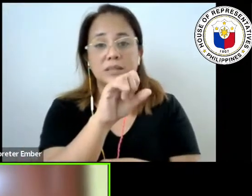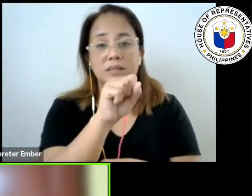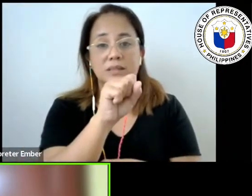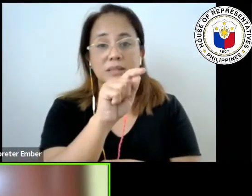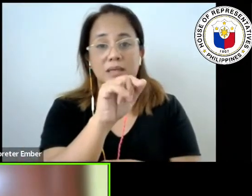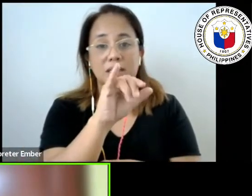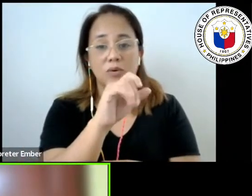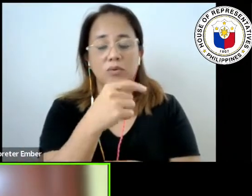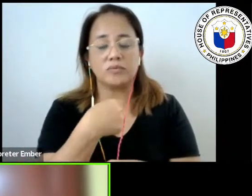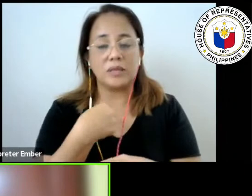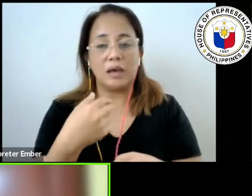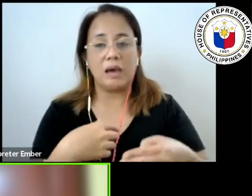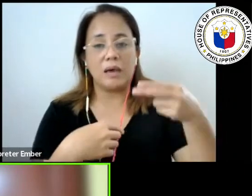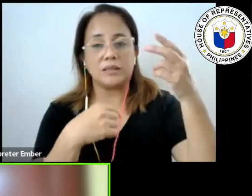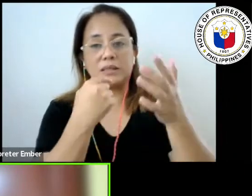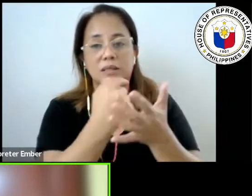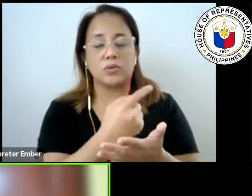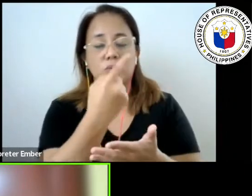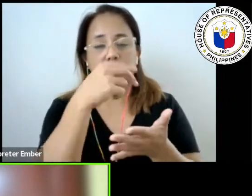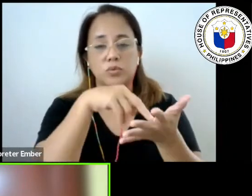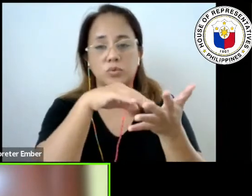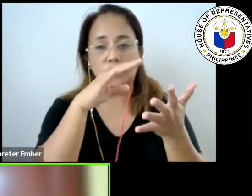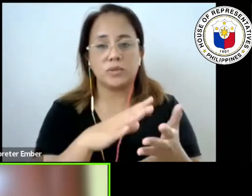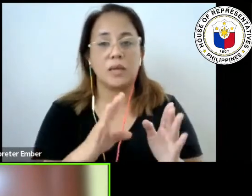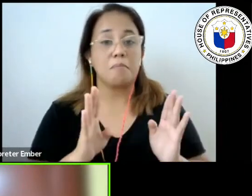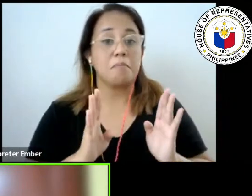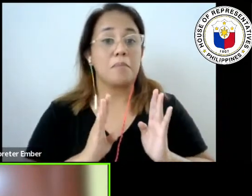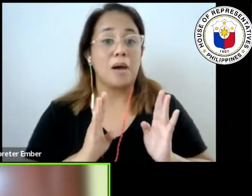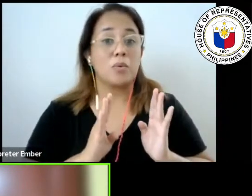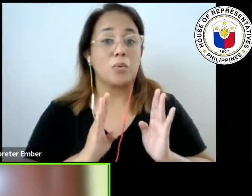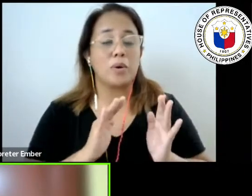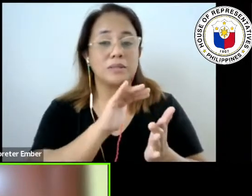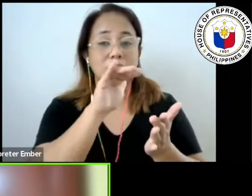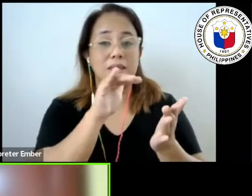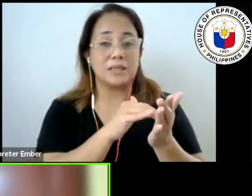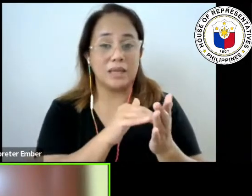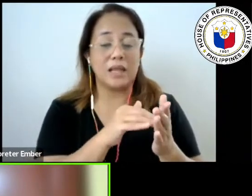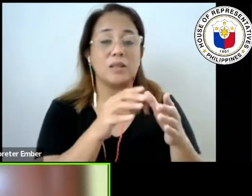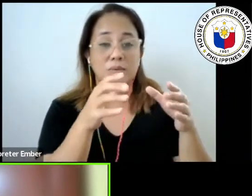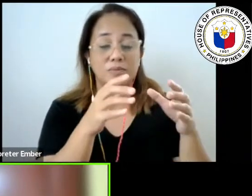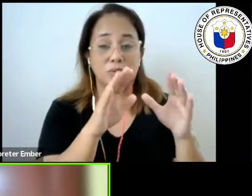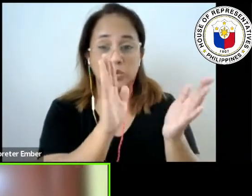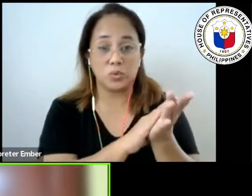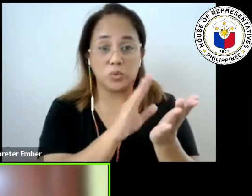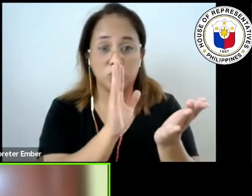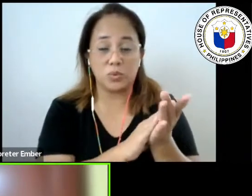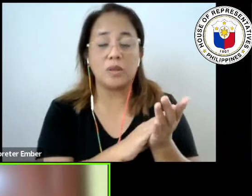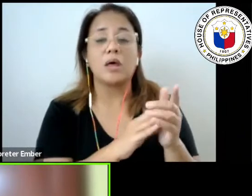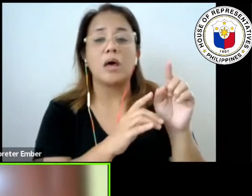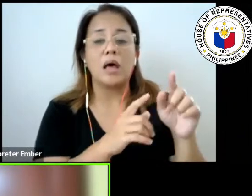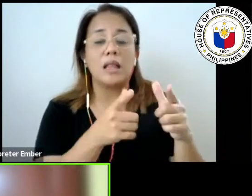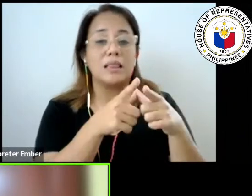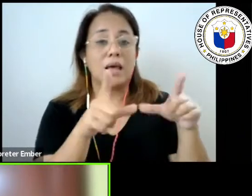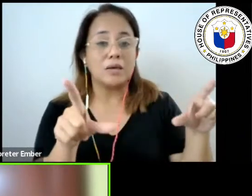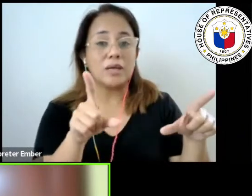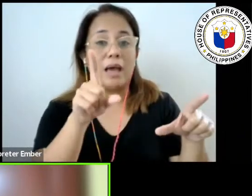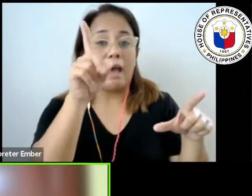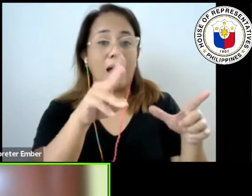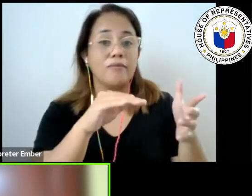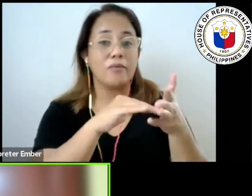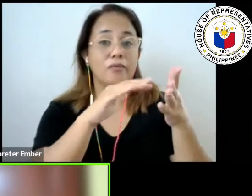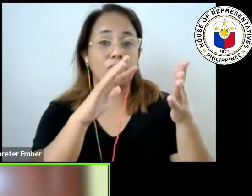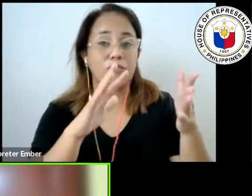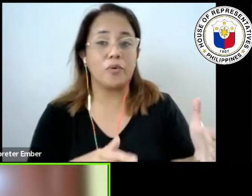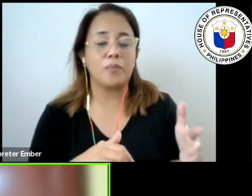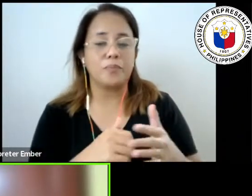highest number of grade one learners, that's Baguio Central District, the language spoken by half of the